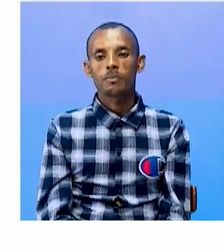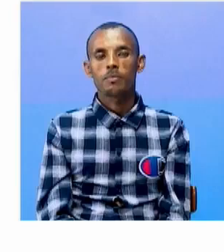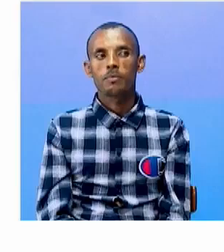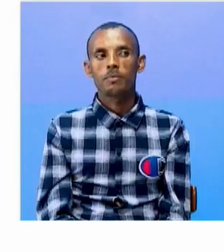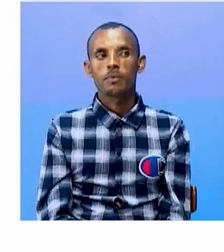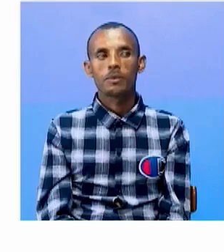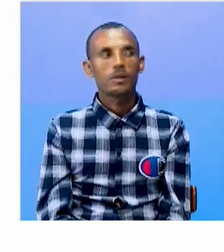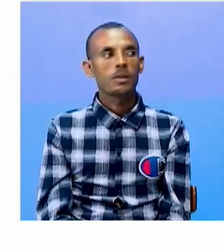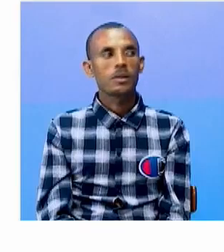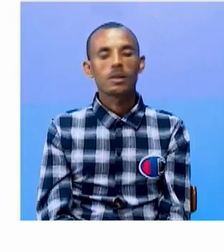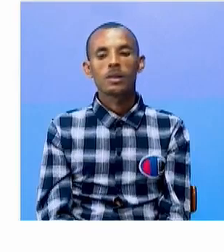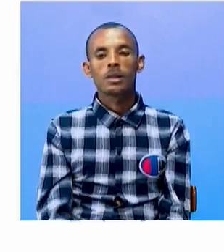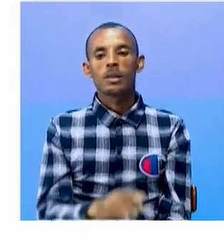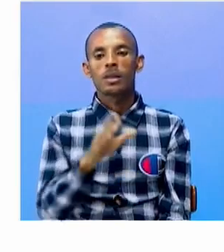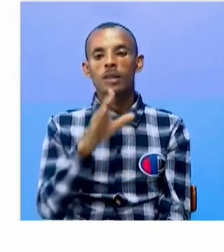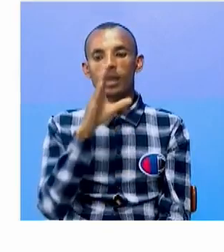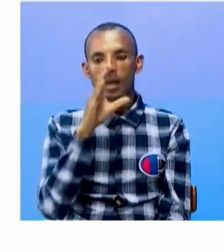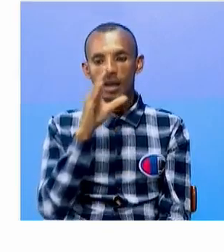with same exponent,